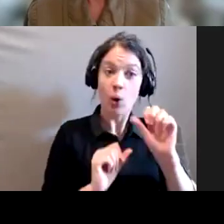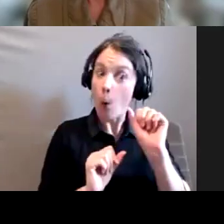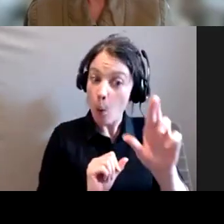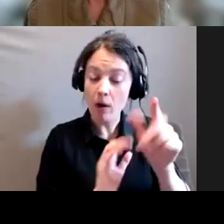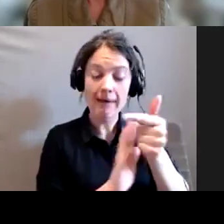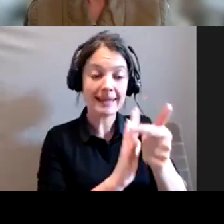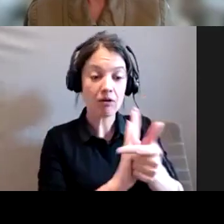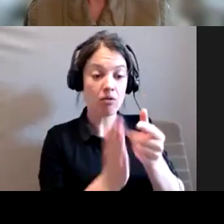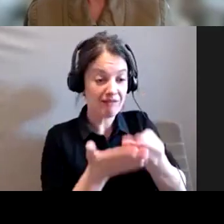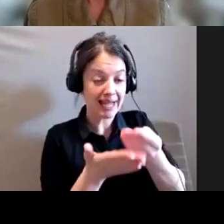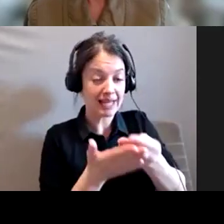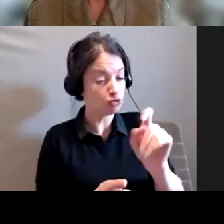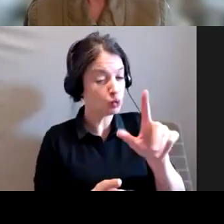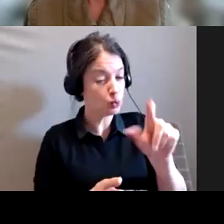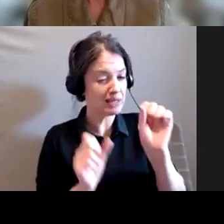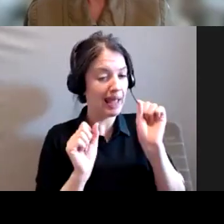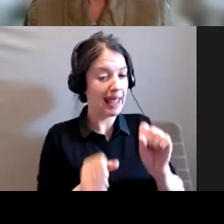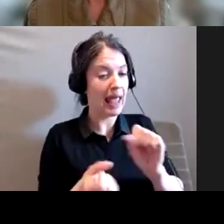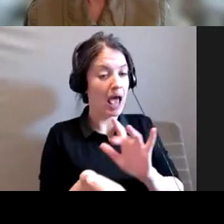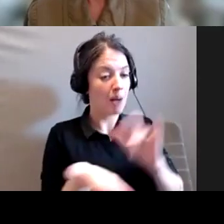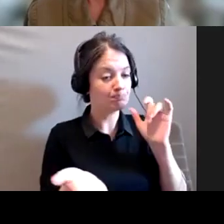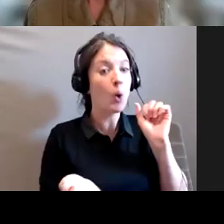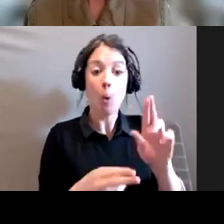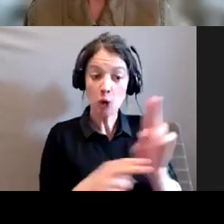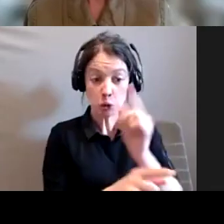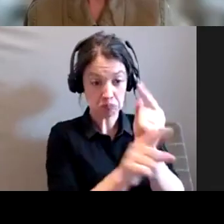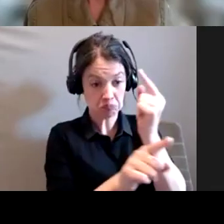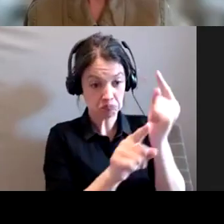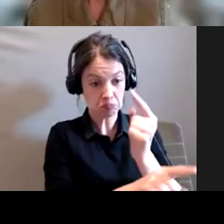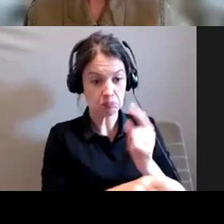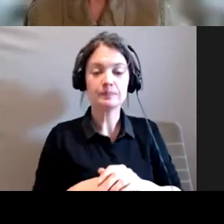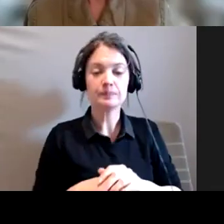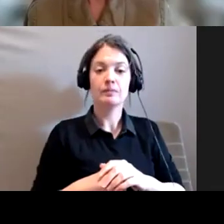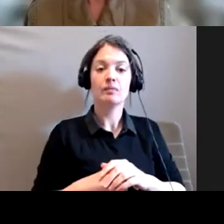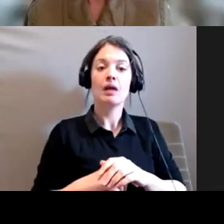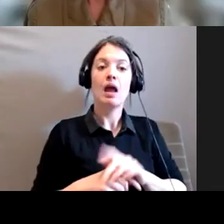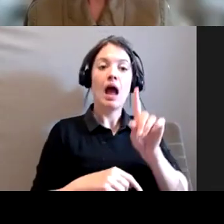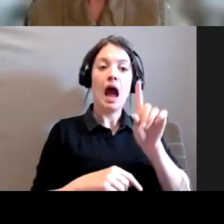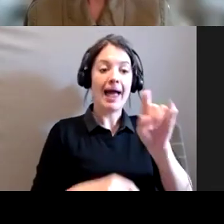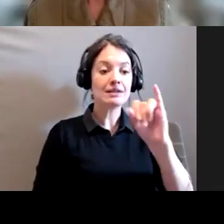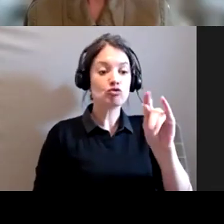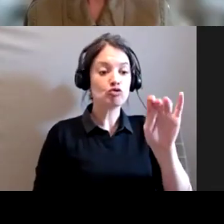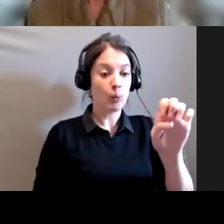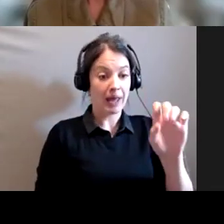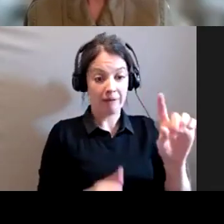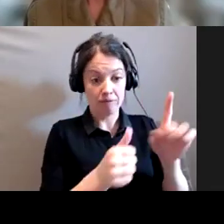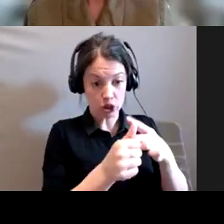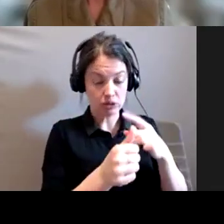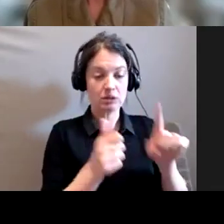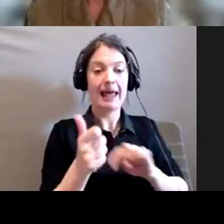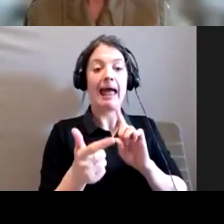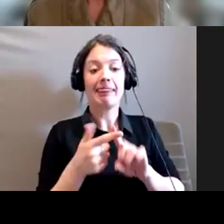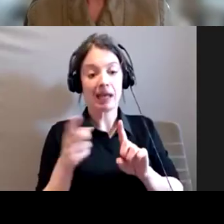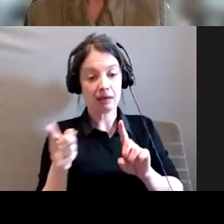misused. So I'll start this one with Joanne and then maybe move to Kurt and anyone else who wants to say something.